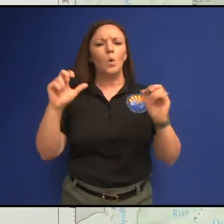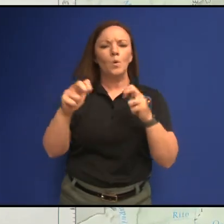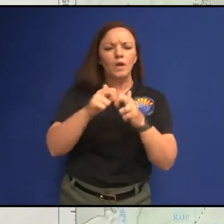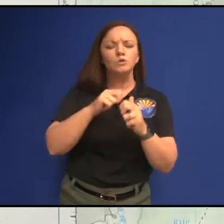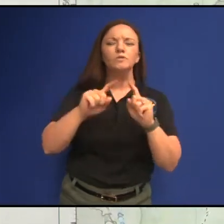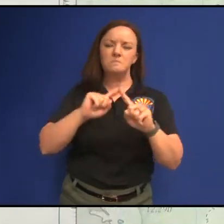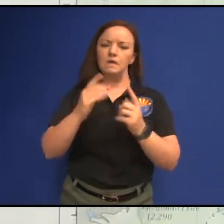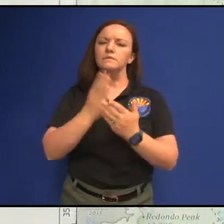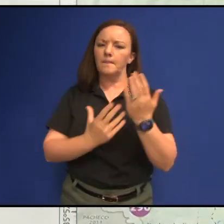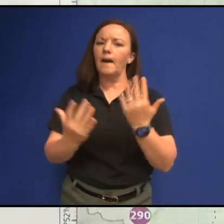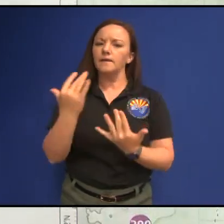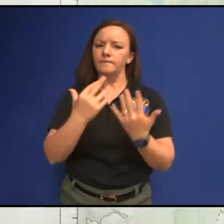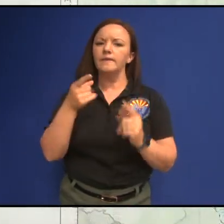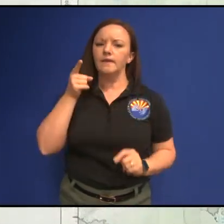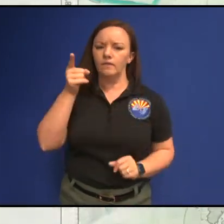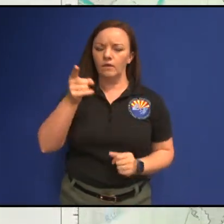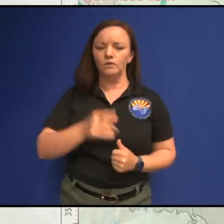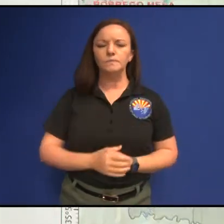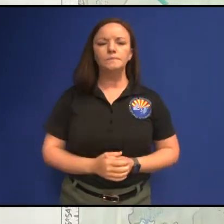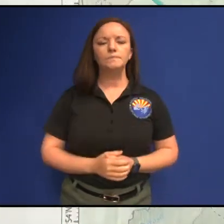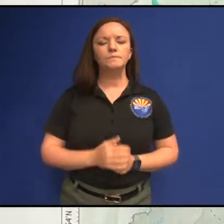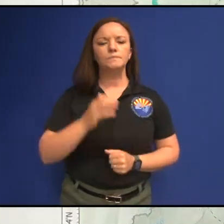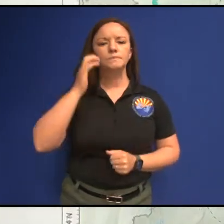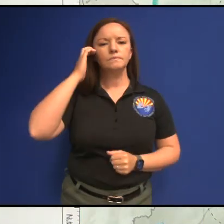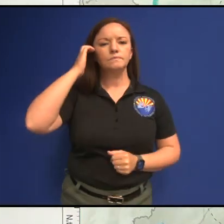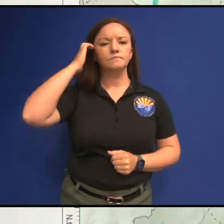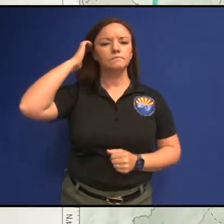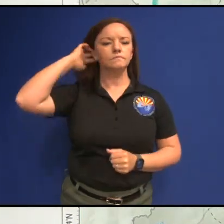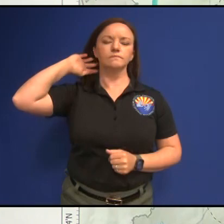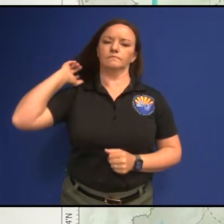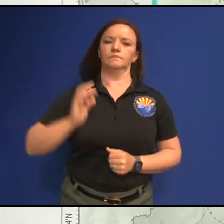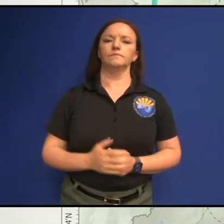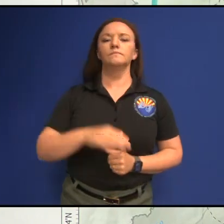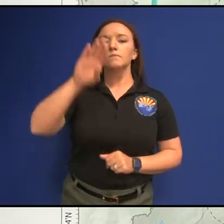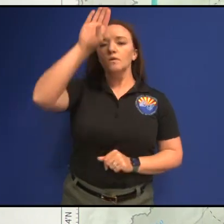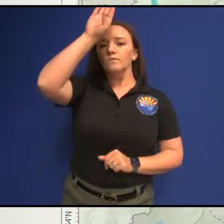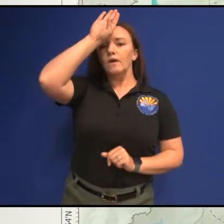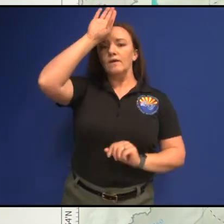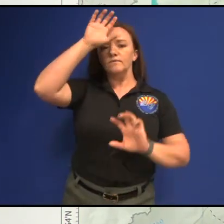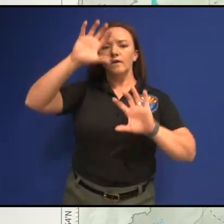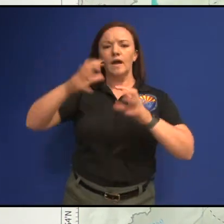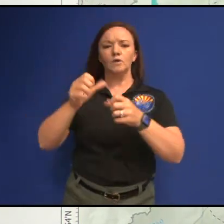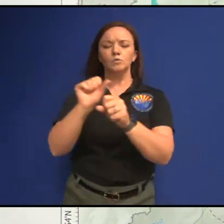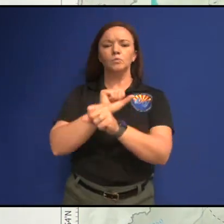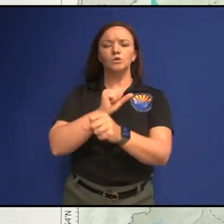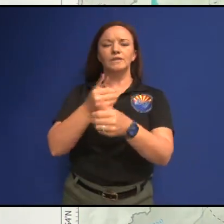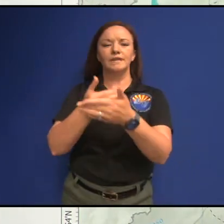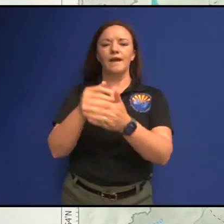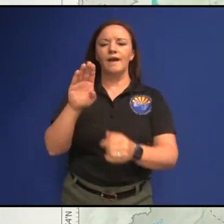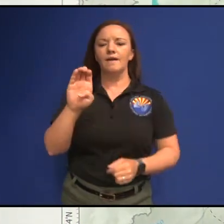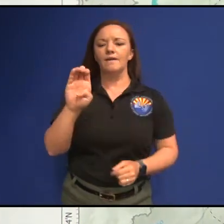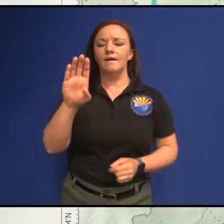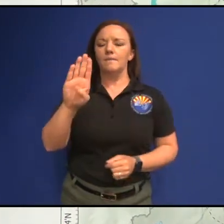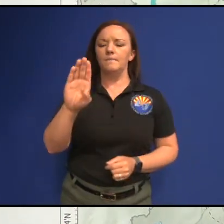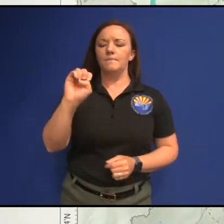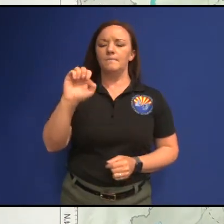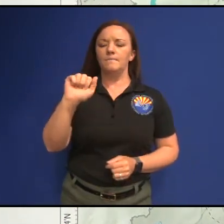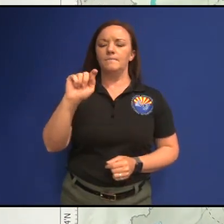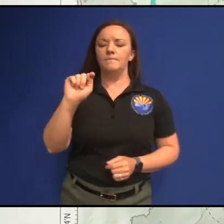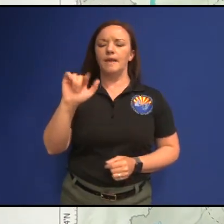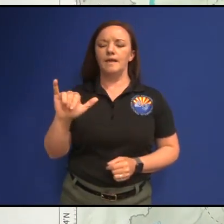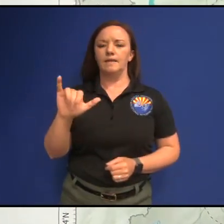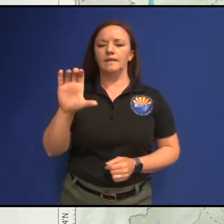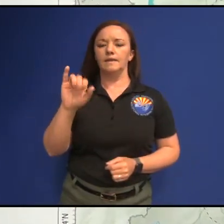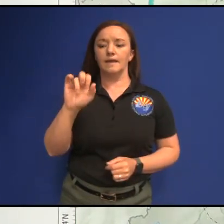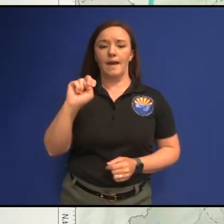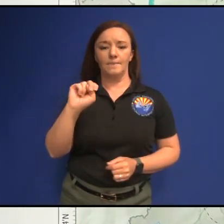there. We also have a crew working out of this Beatty cabin, and their job is really just to